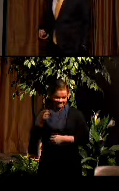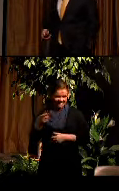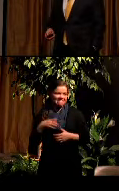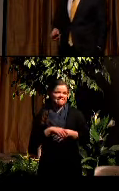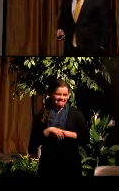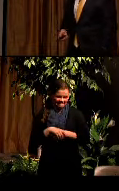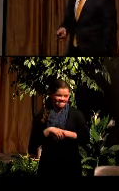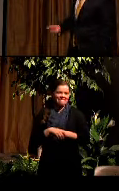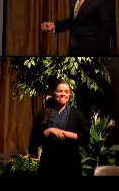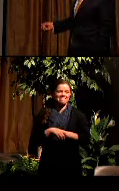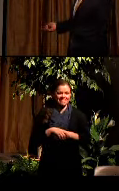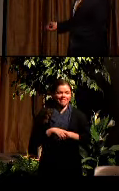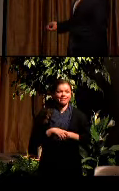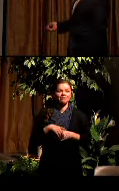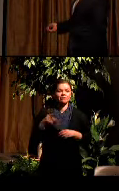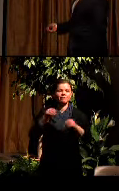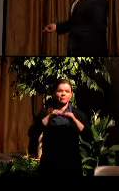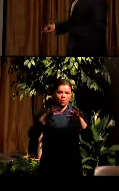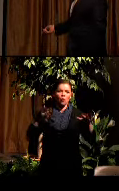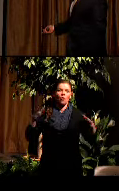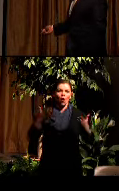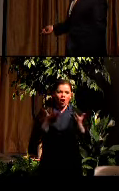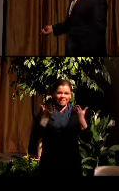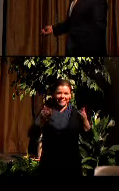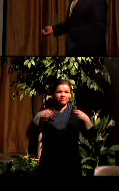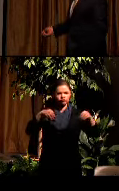expand the offerings of this in a lot of different places.